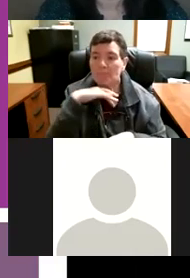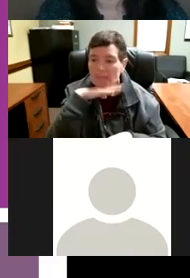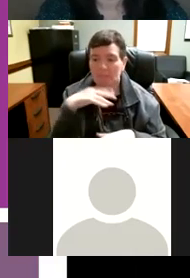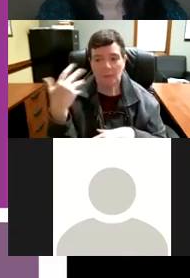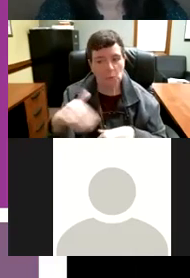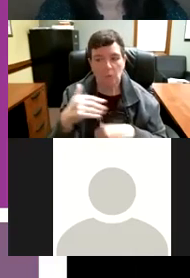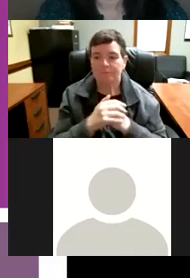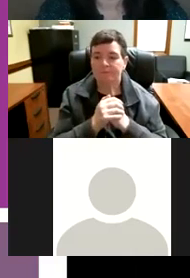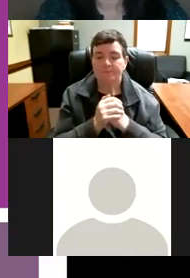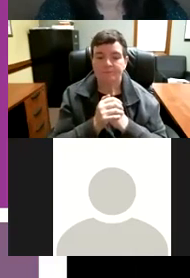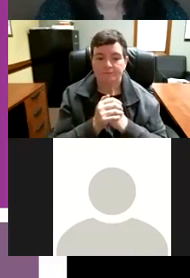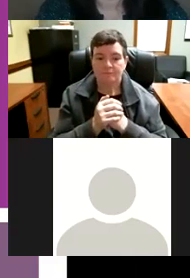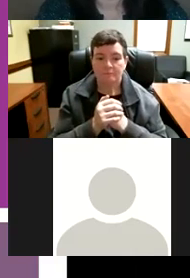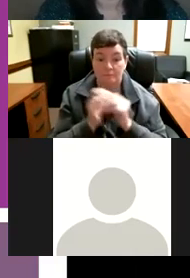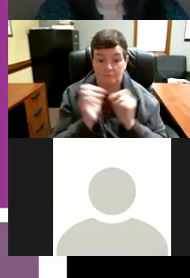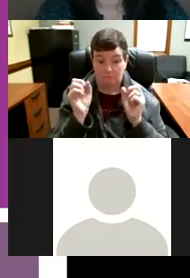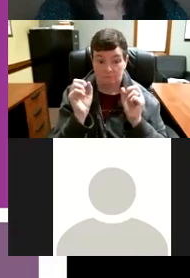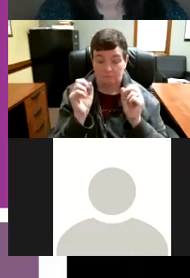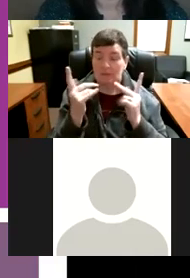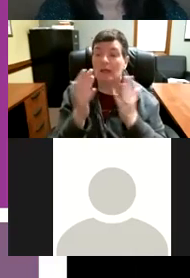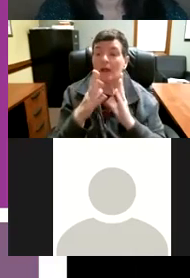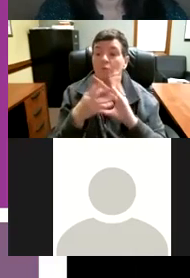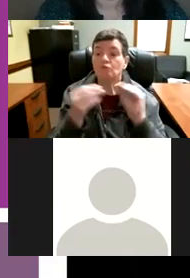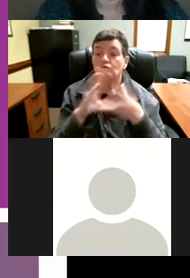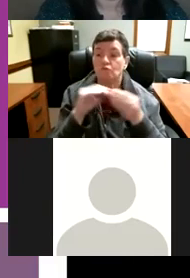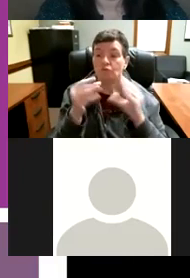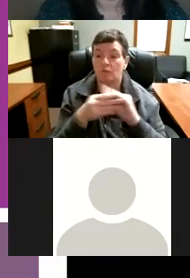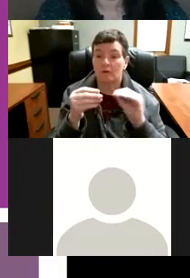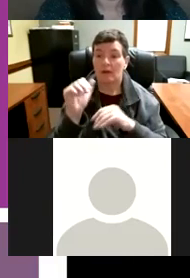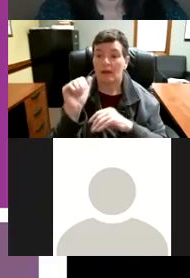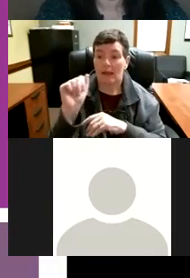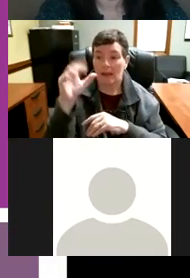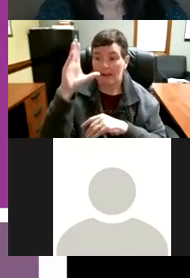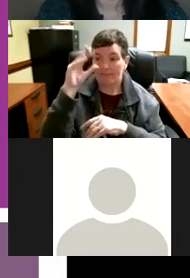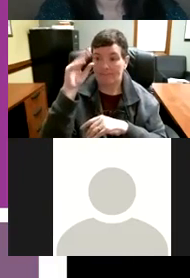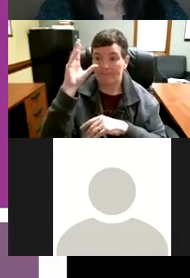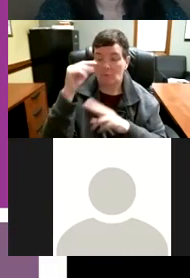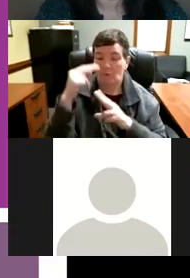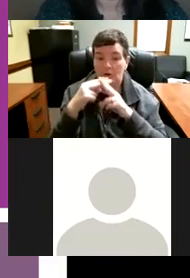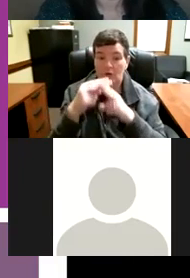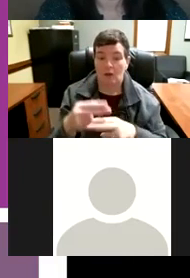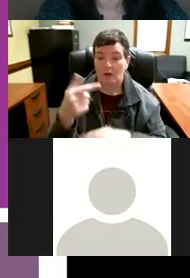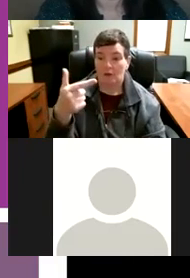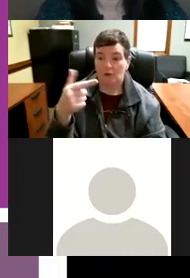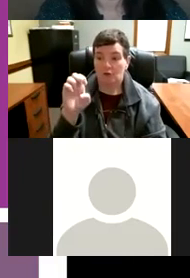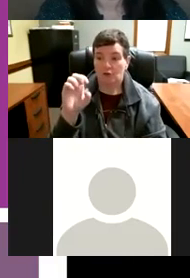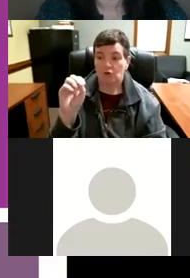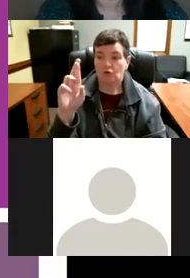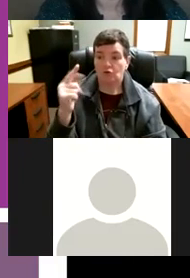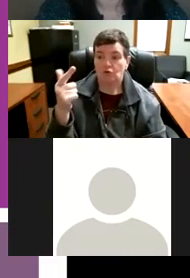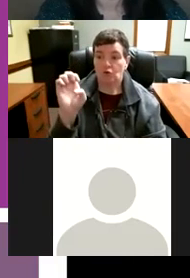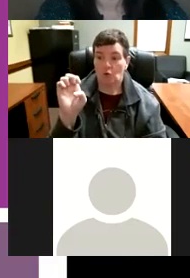mess. All right, so let's read our story. A boy called George had